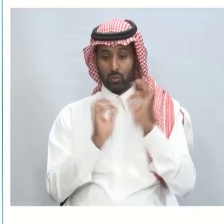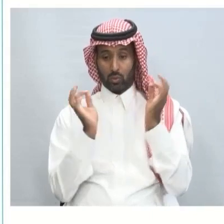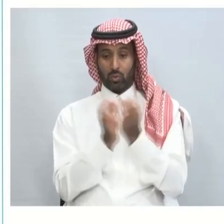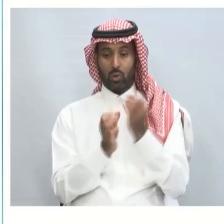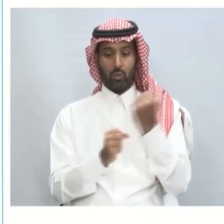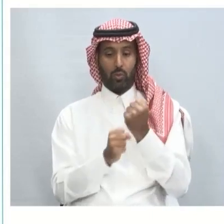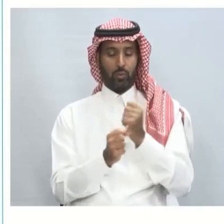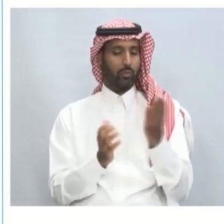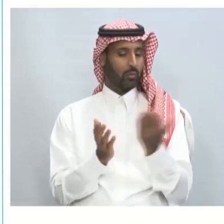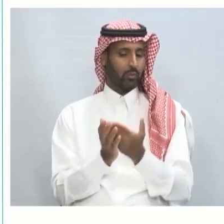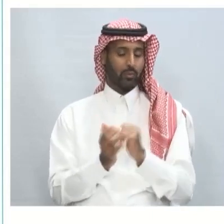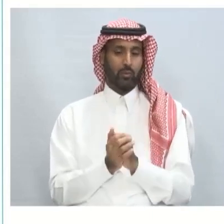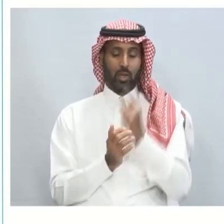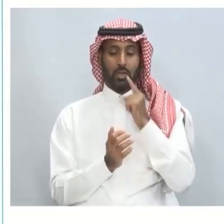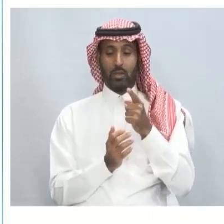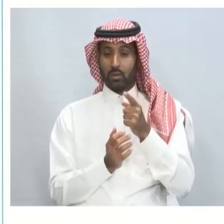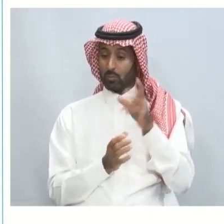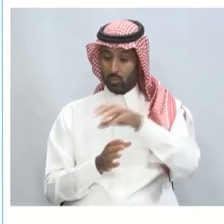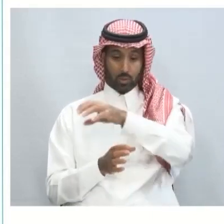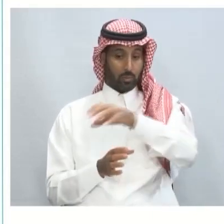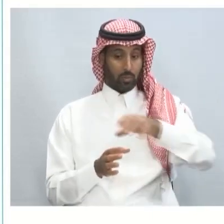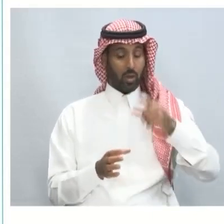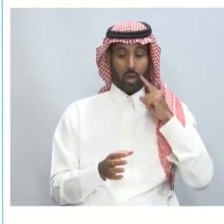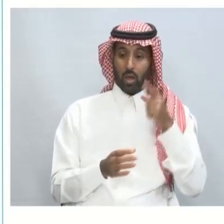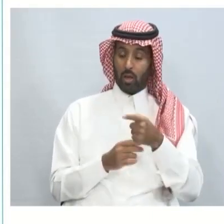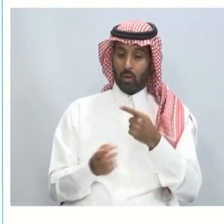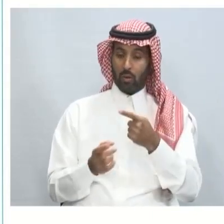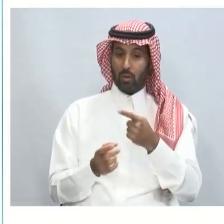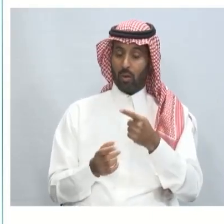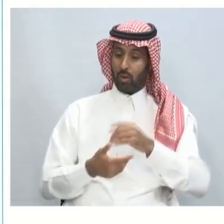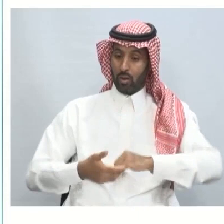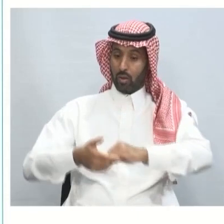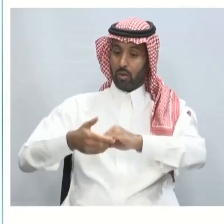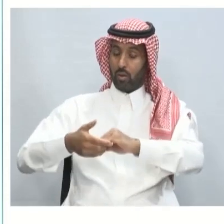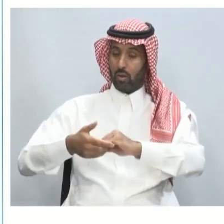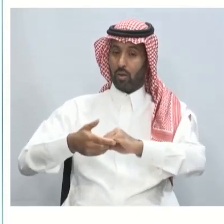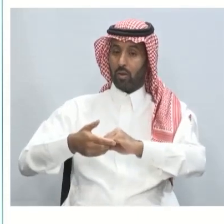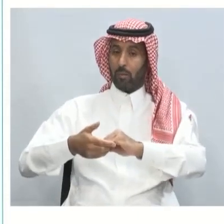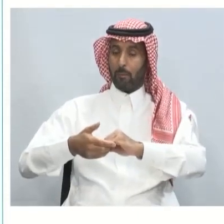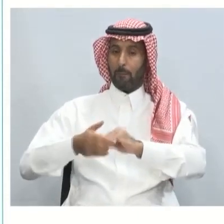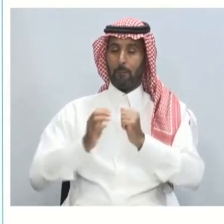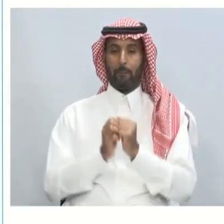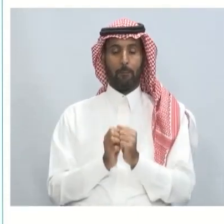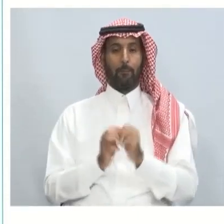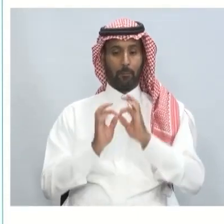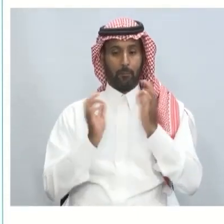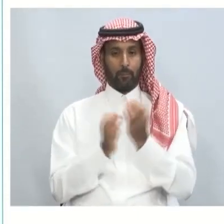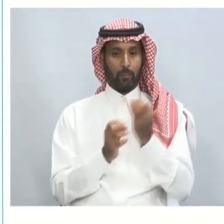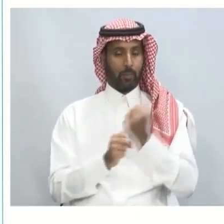worker, from the word society, social worker. So what does a social worker